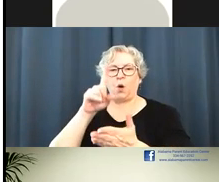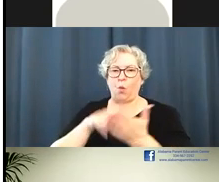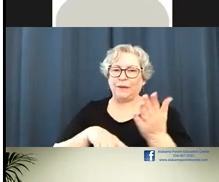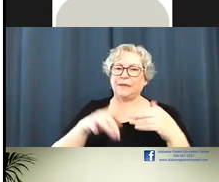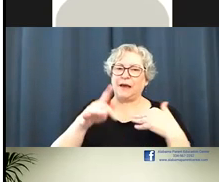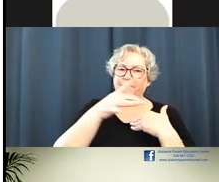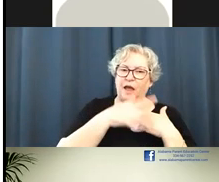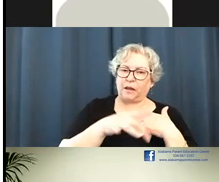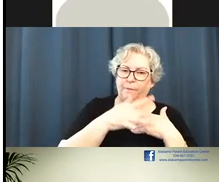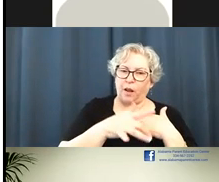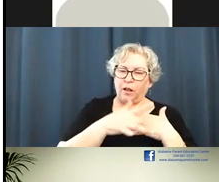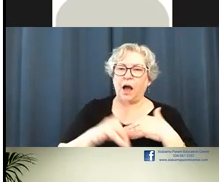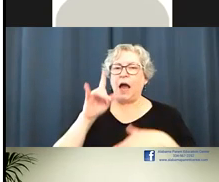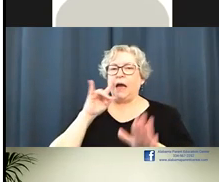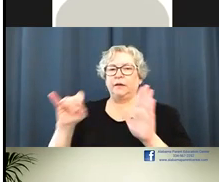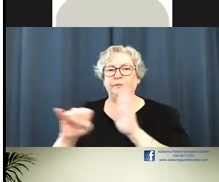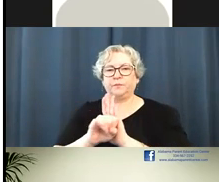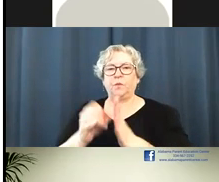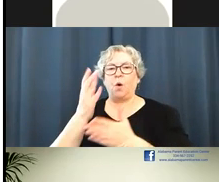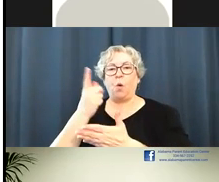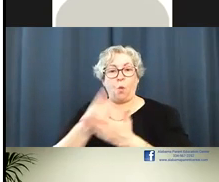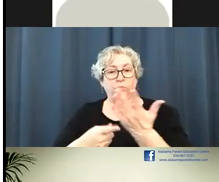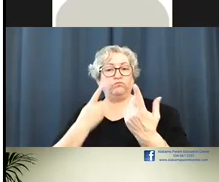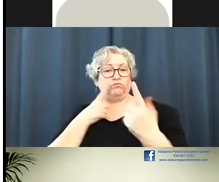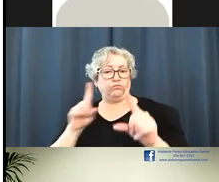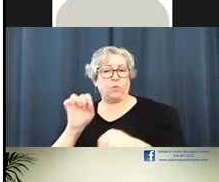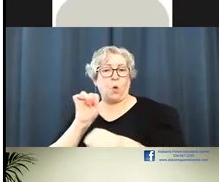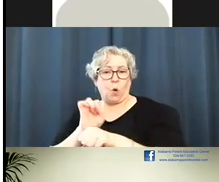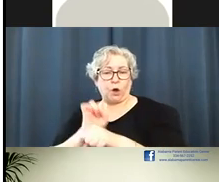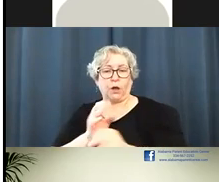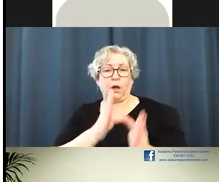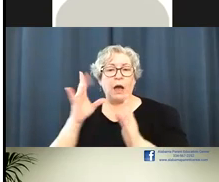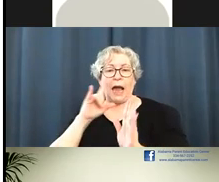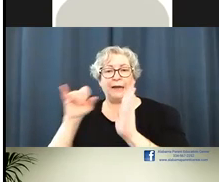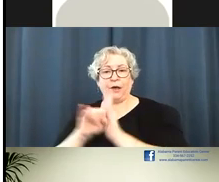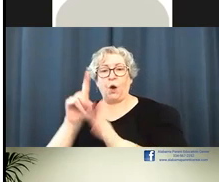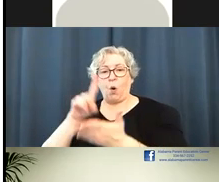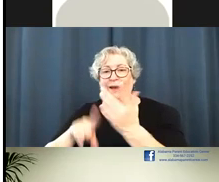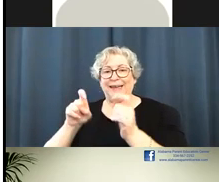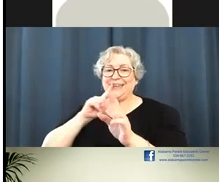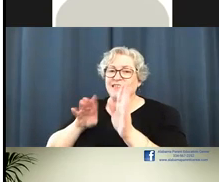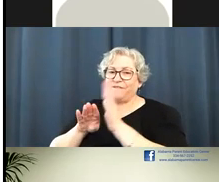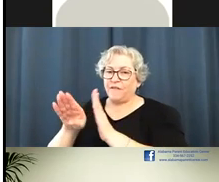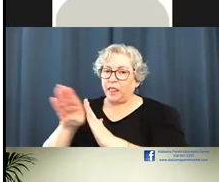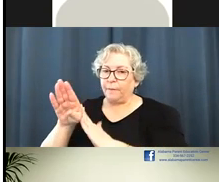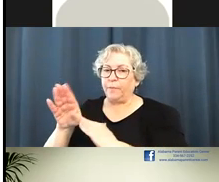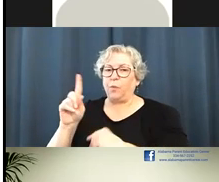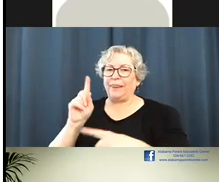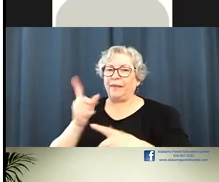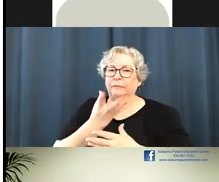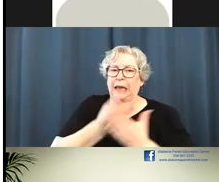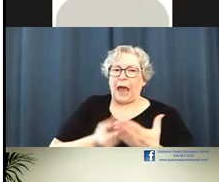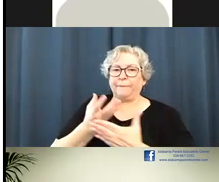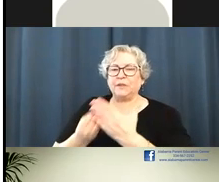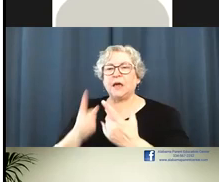available, identify what is working, identify what needs to be developed where we have those gaps, and